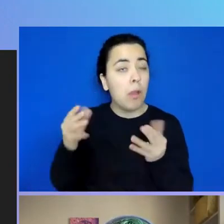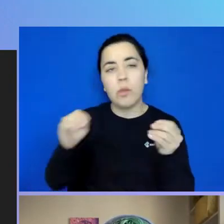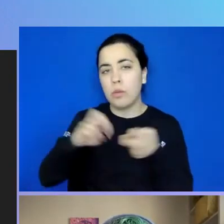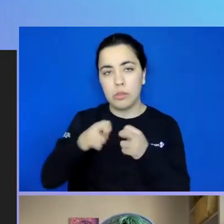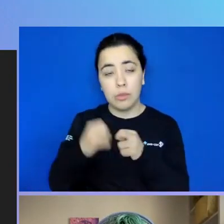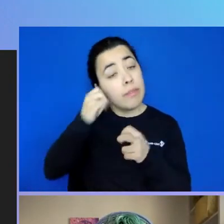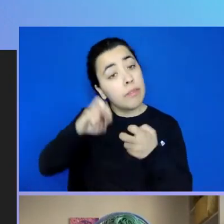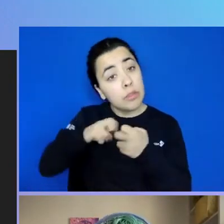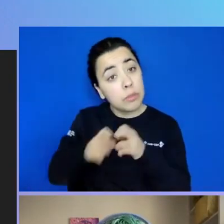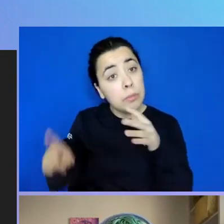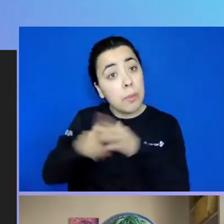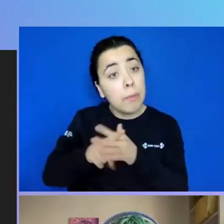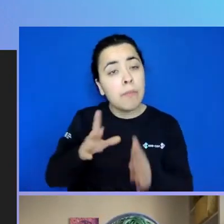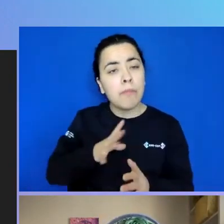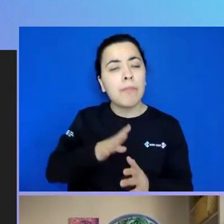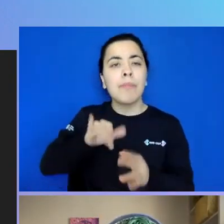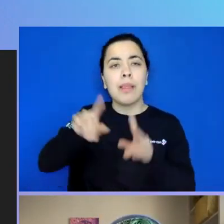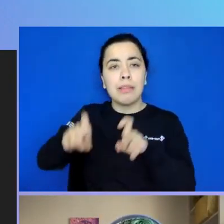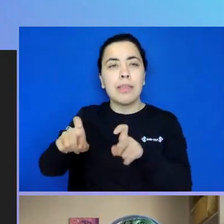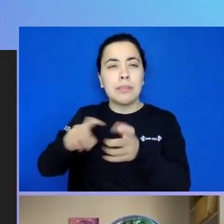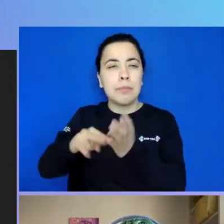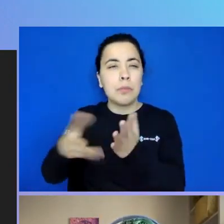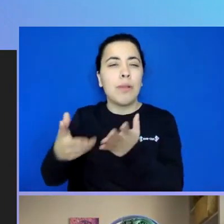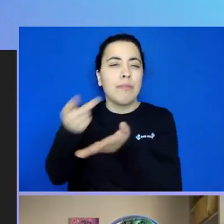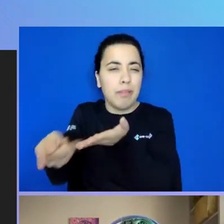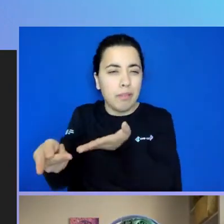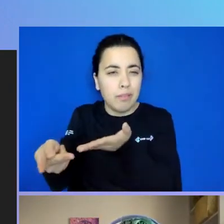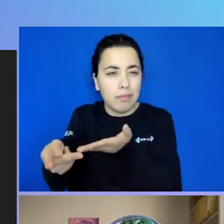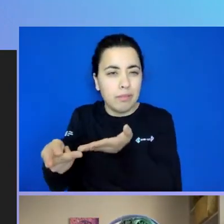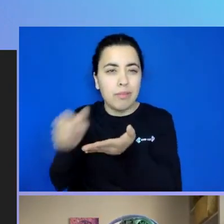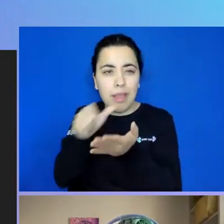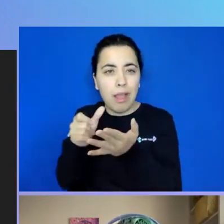does detect any issues, that test would fail.